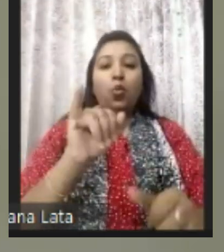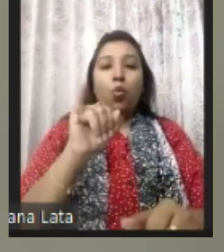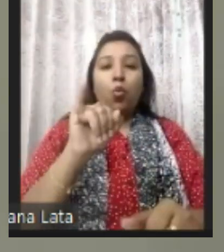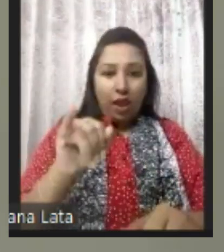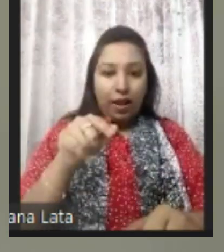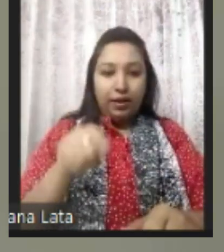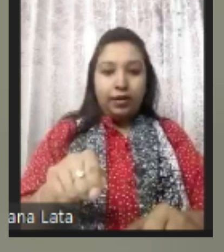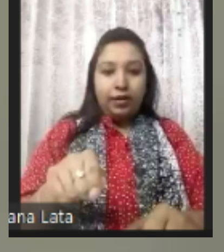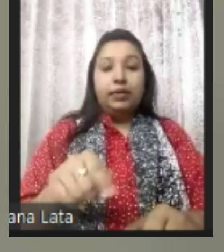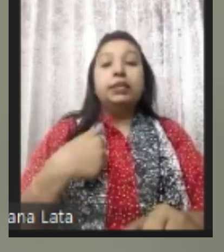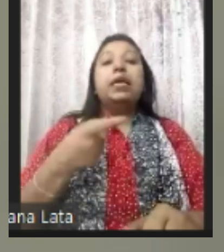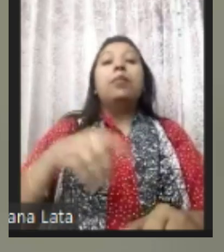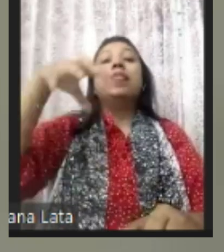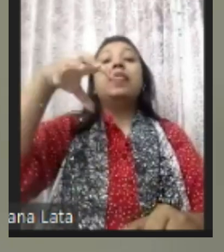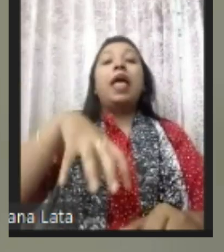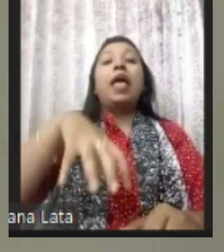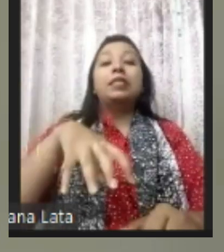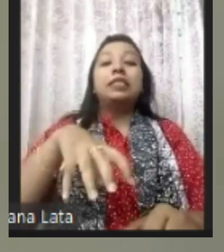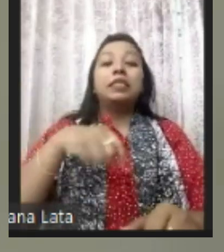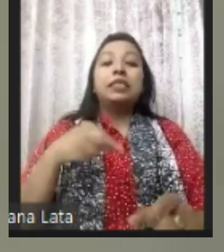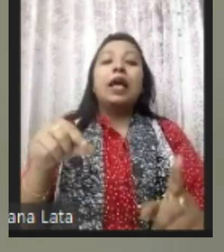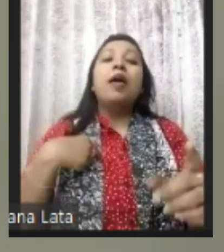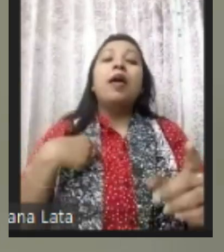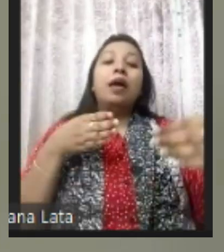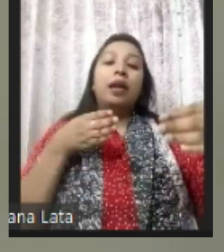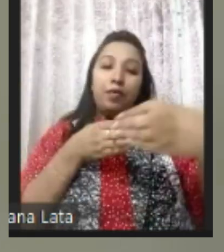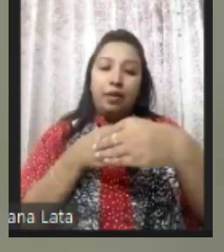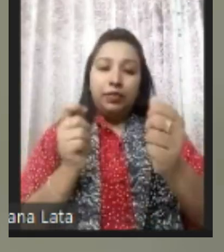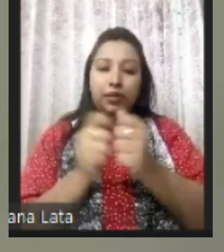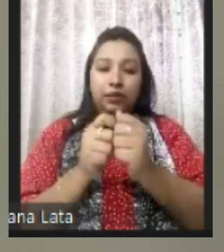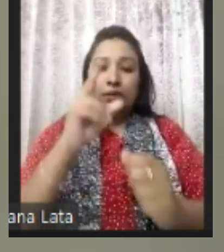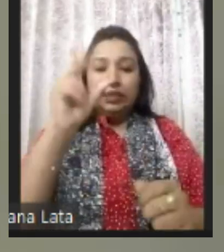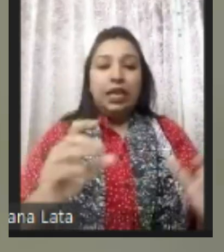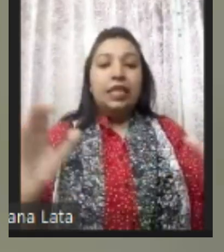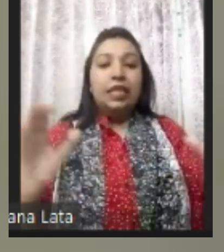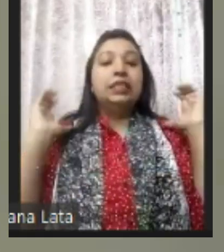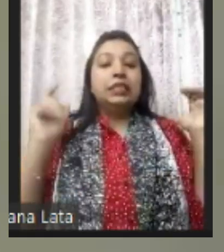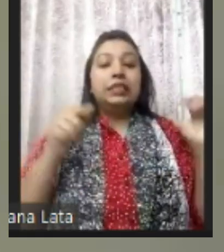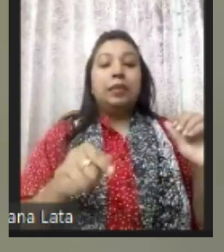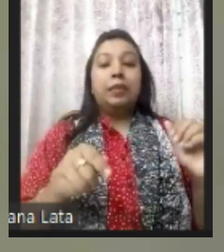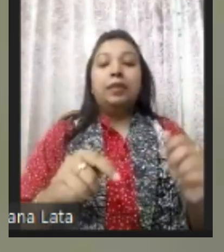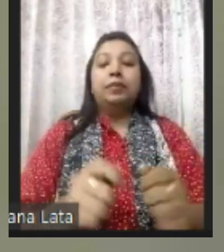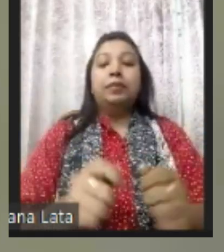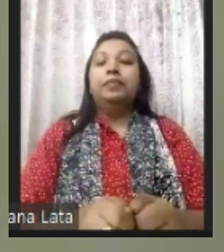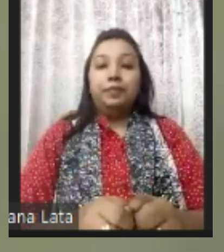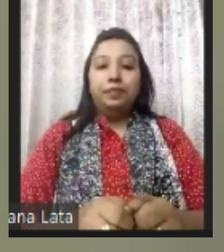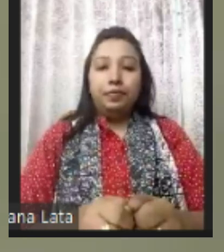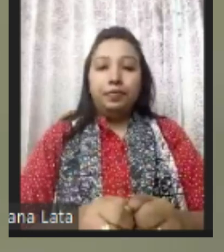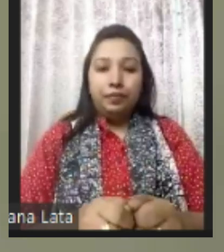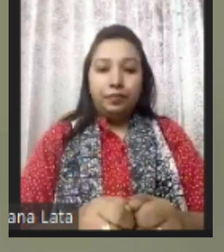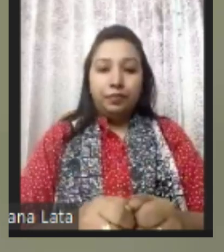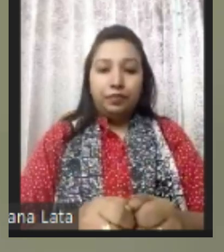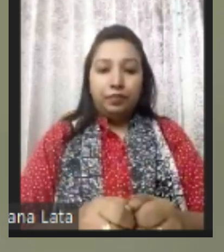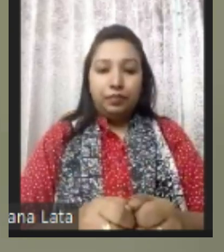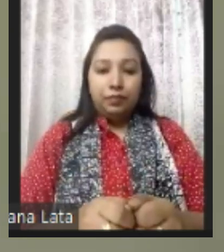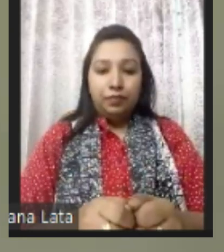country representative of G3 ICT and Vice Chair of ISOC Accessibility Standing Group. As we all know, Bhaskar is interested in